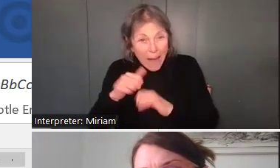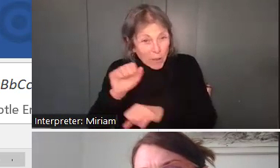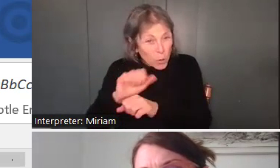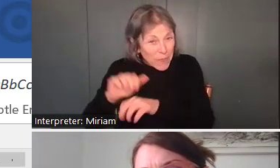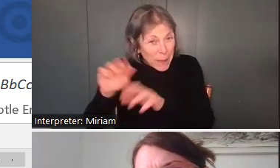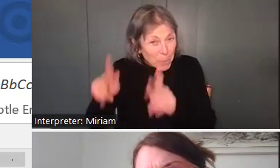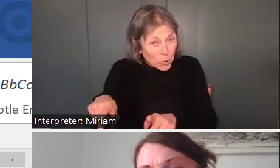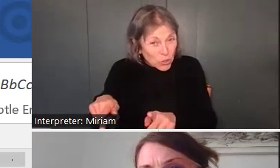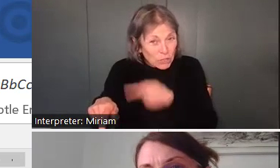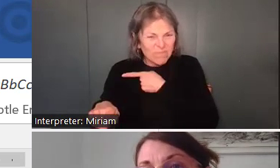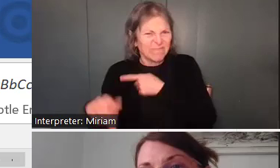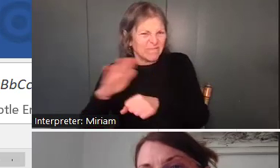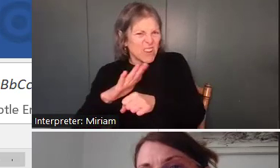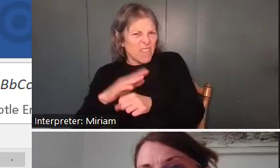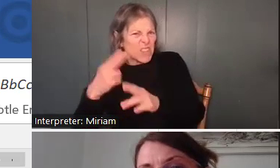like enough, just the name.